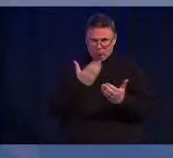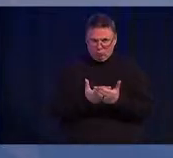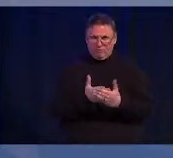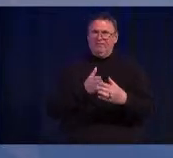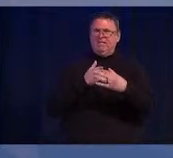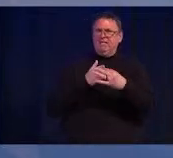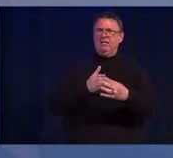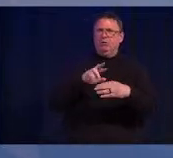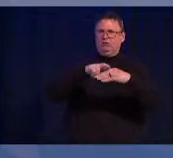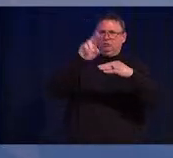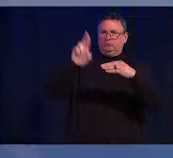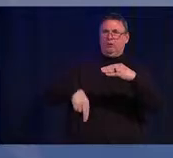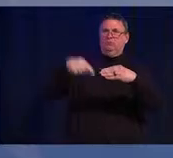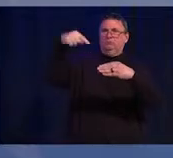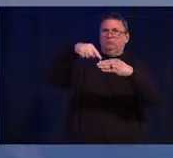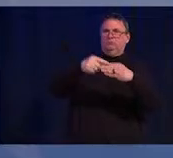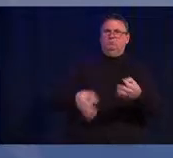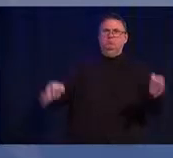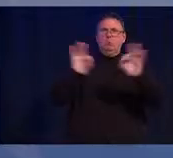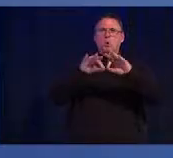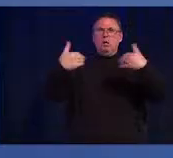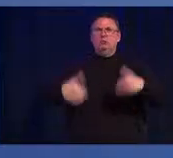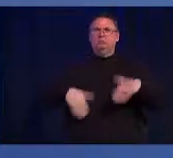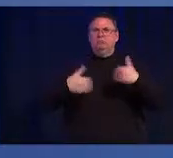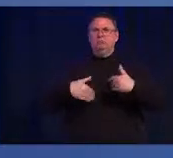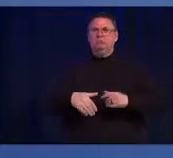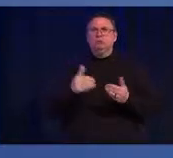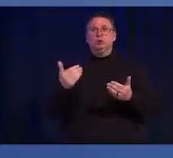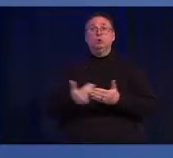take Indiana to a place we've not been before.